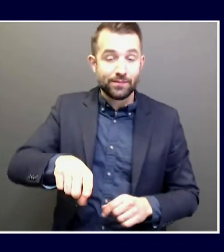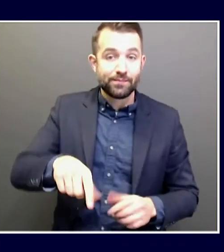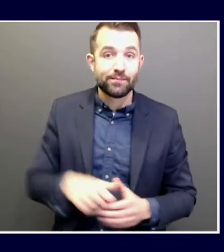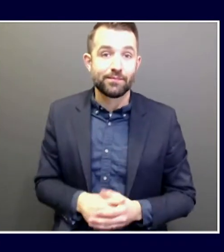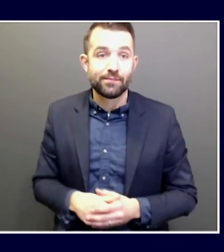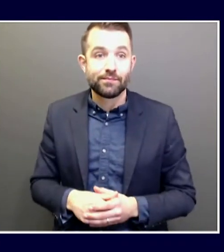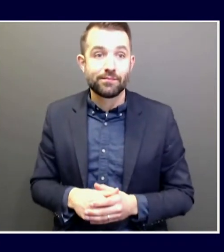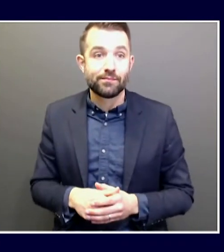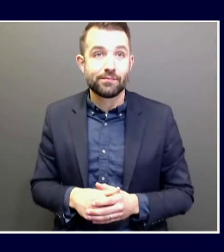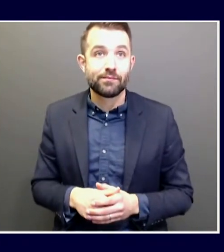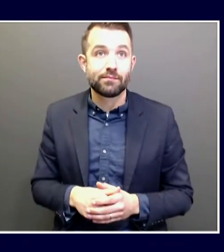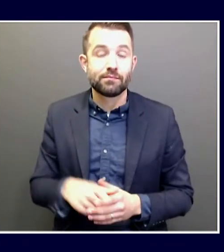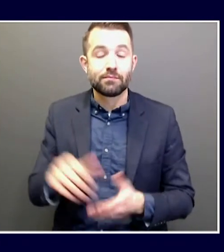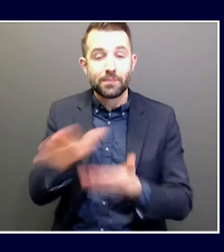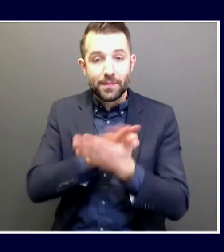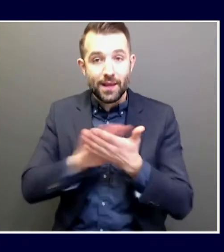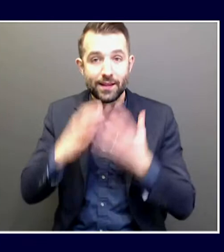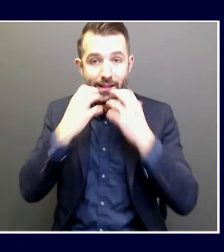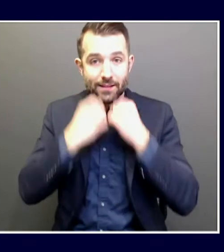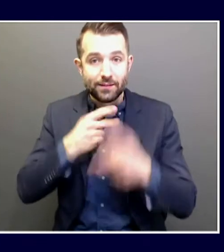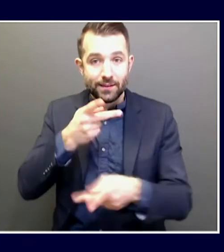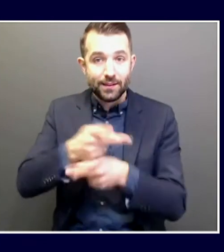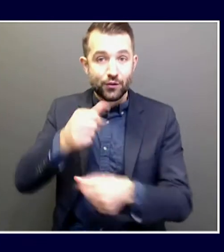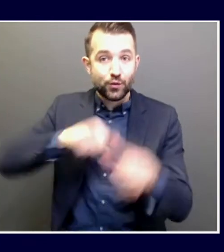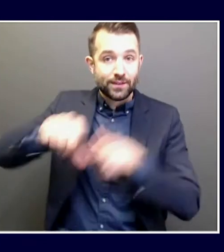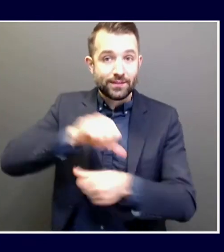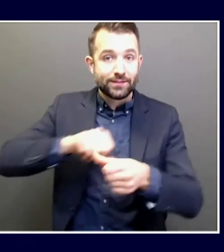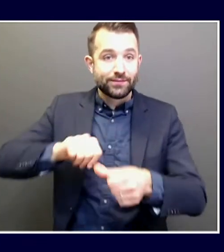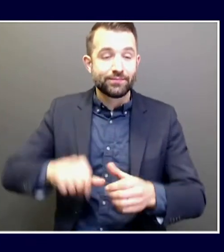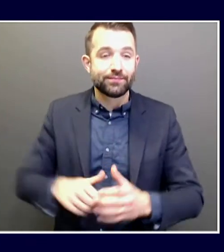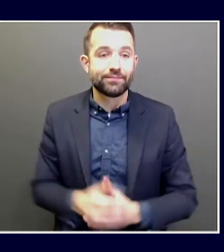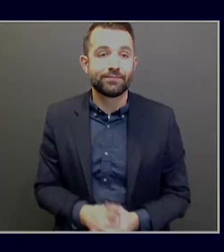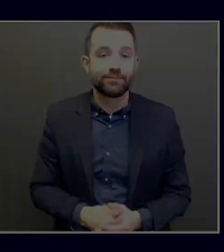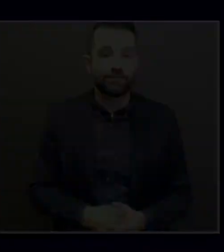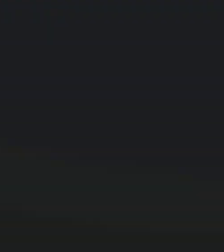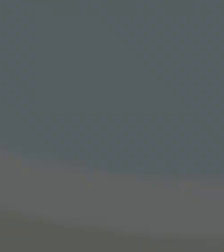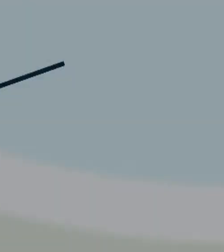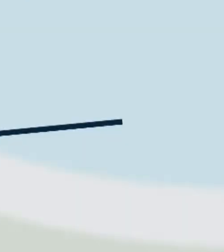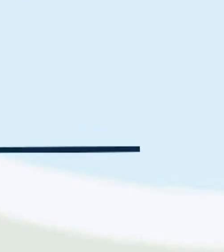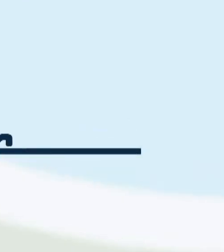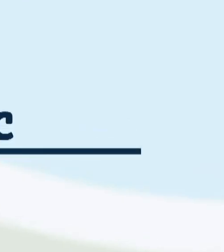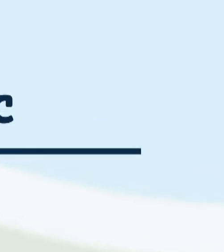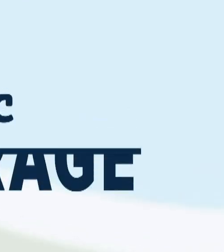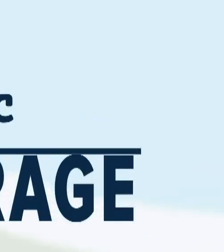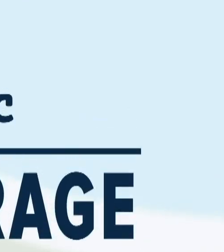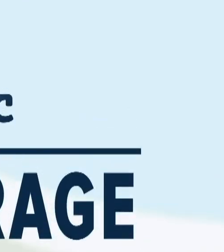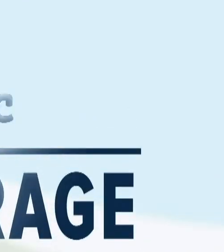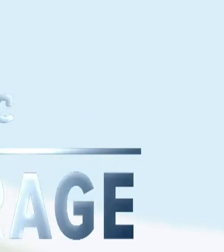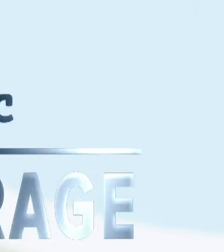always, please be kind and take care of one another. We'll see everyone soon.